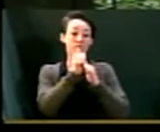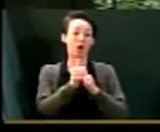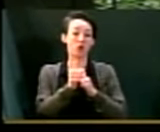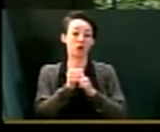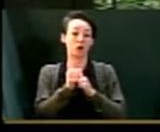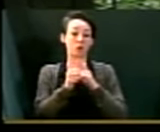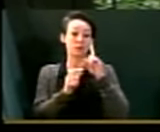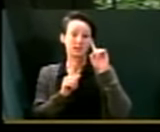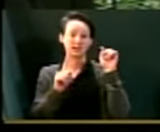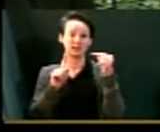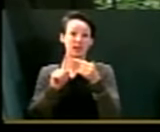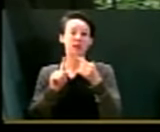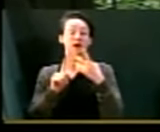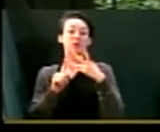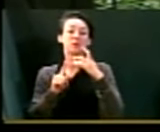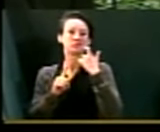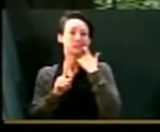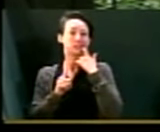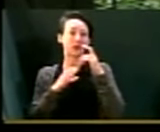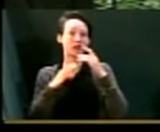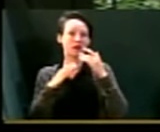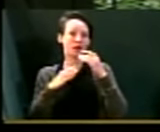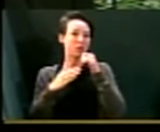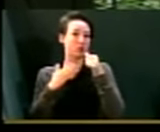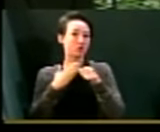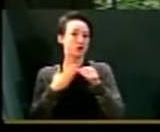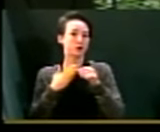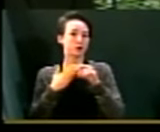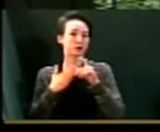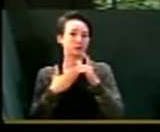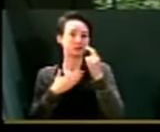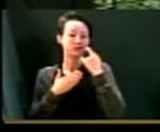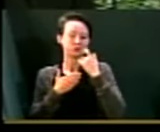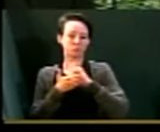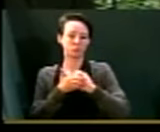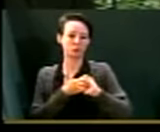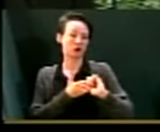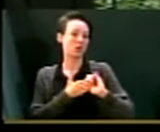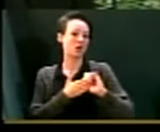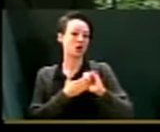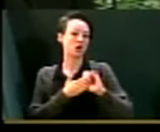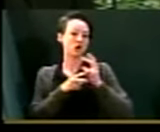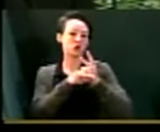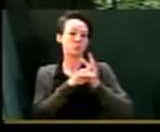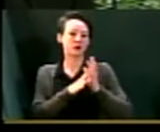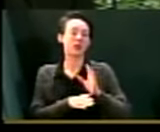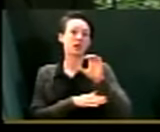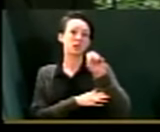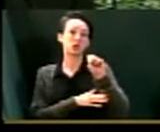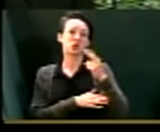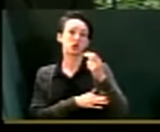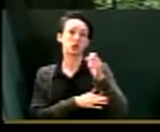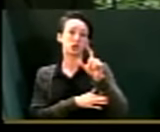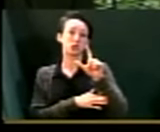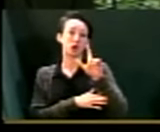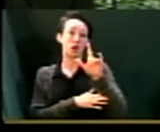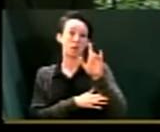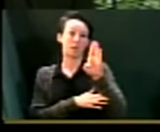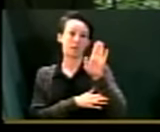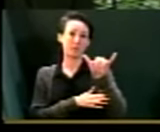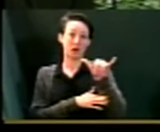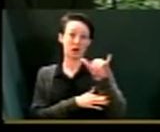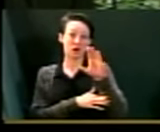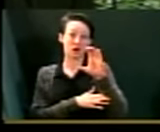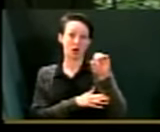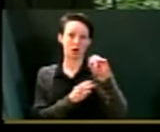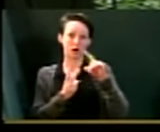letter that was drafted by the superintendents in Shelby County and Metro